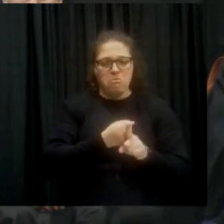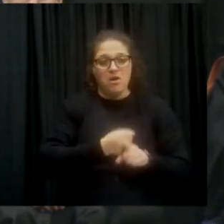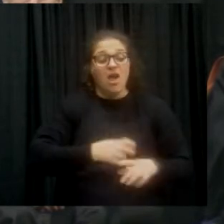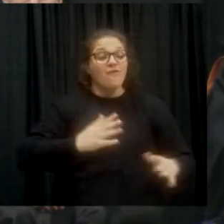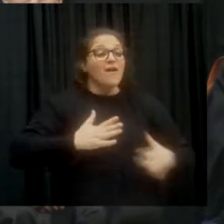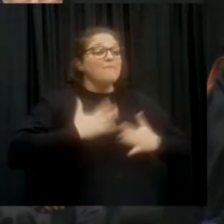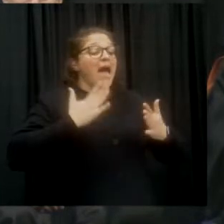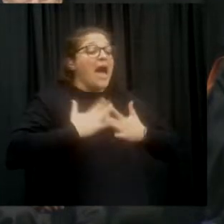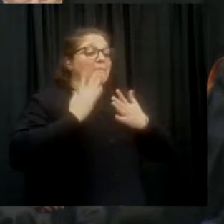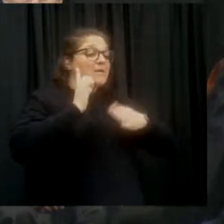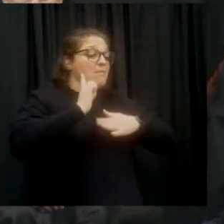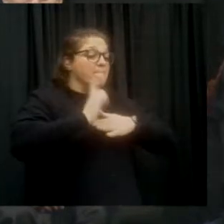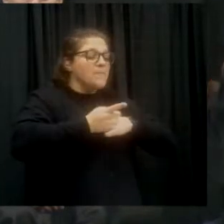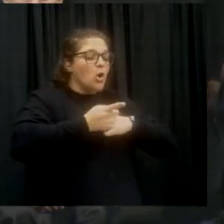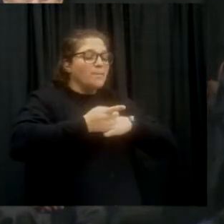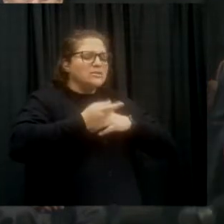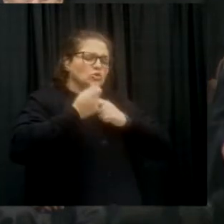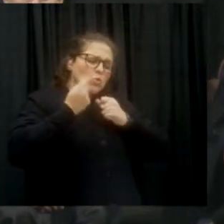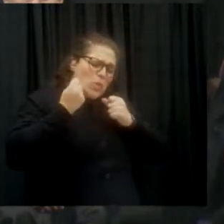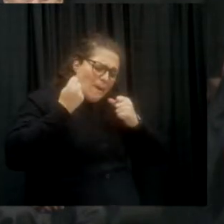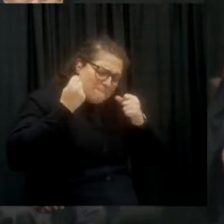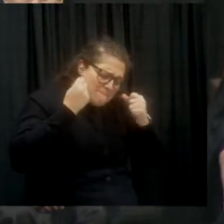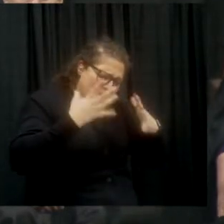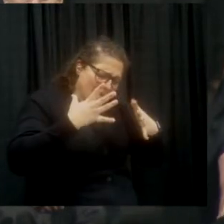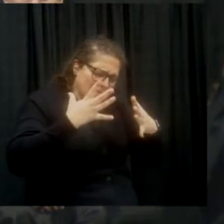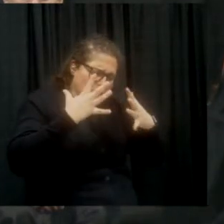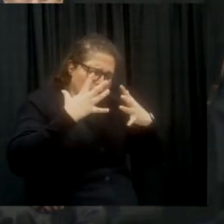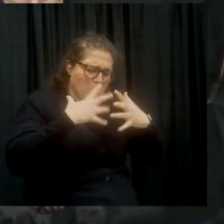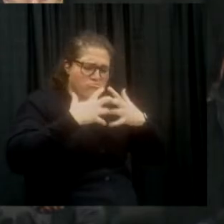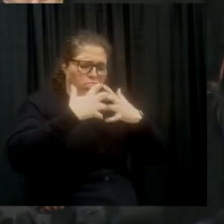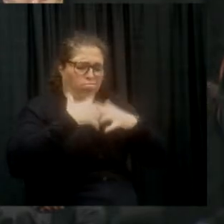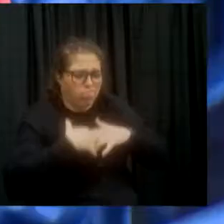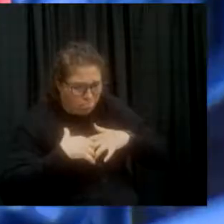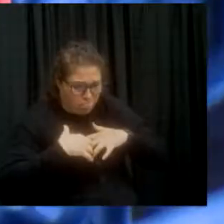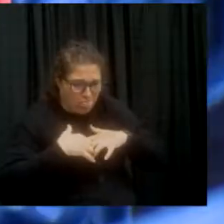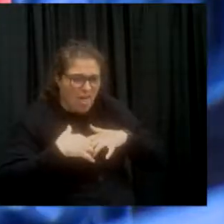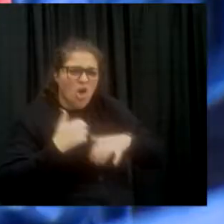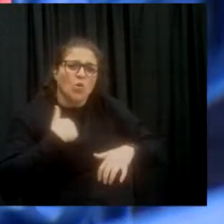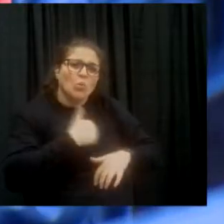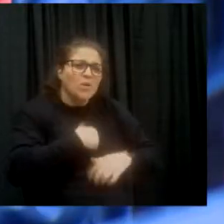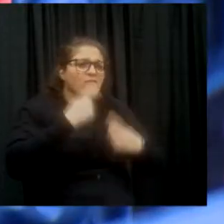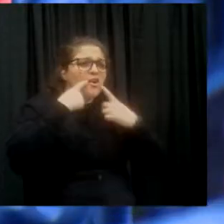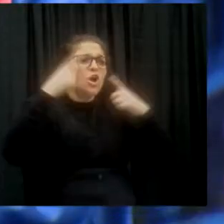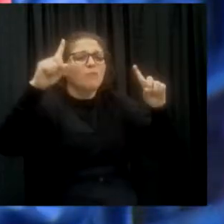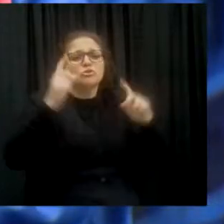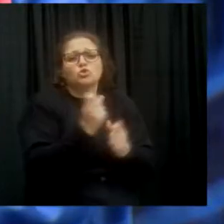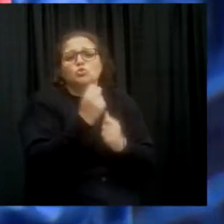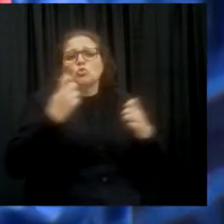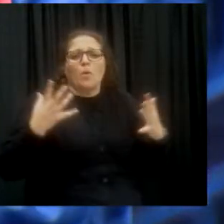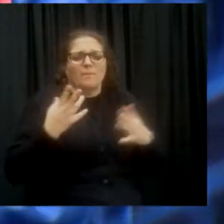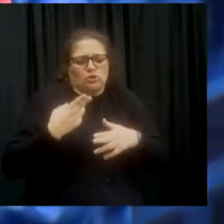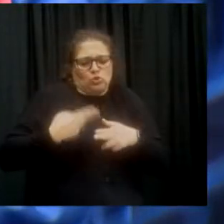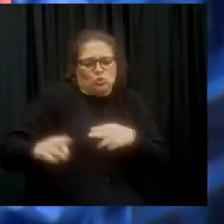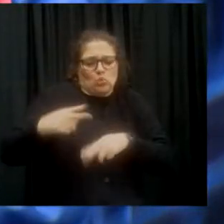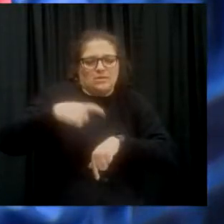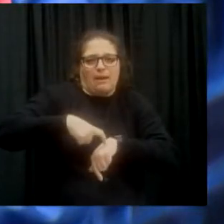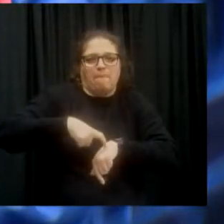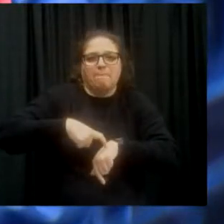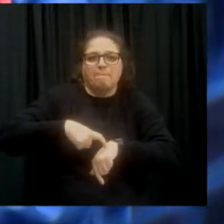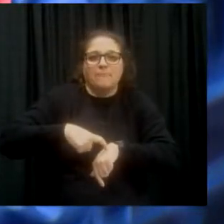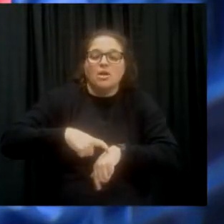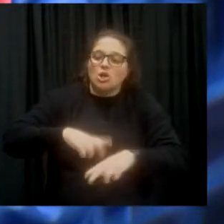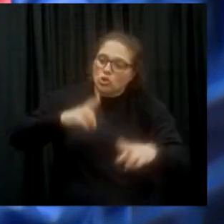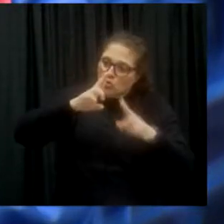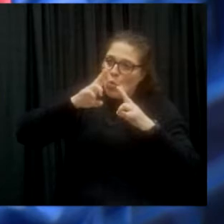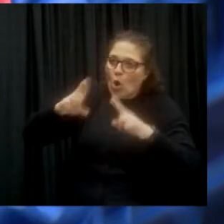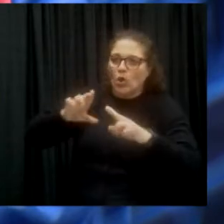From joyous moments to the many, many breakdowns, we have all accomplished so much in such little time.